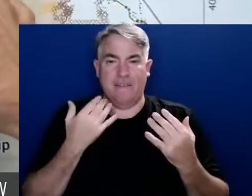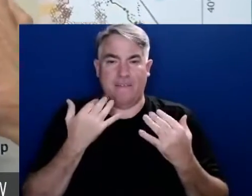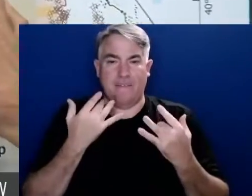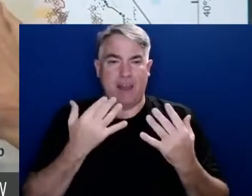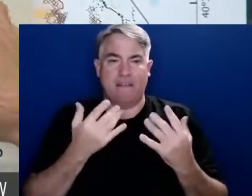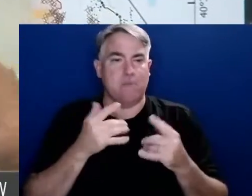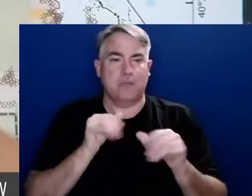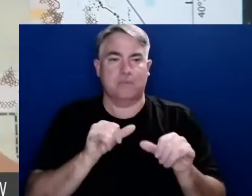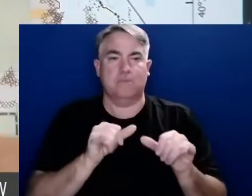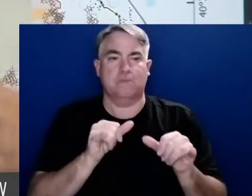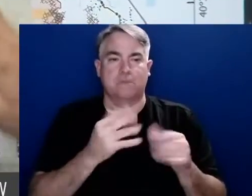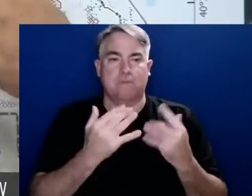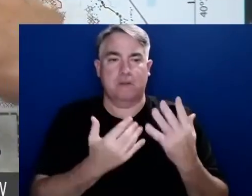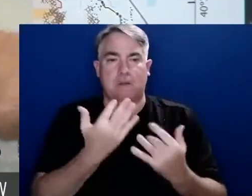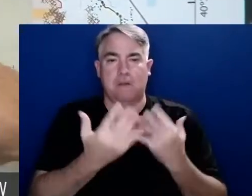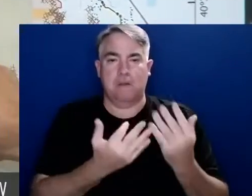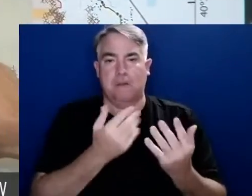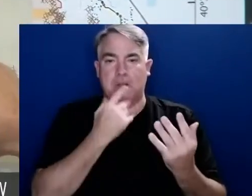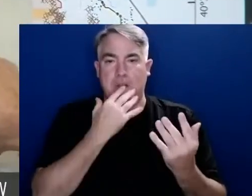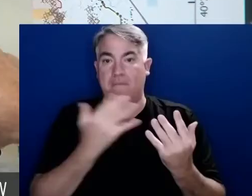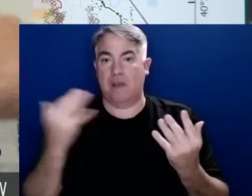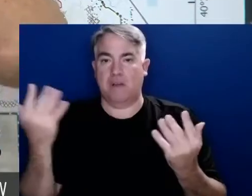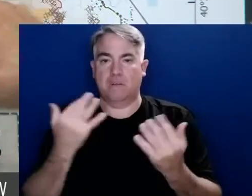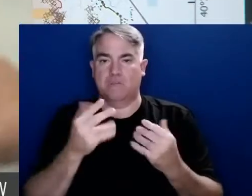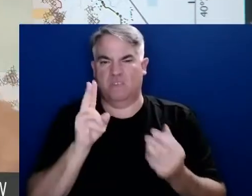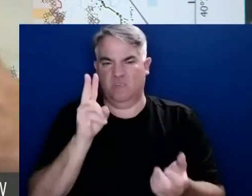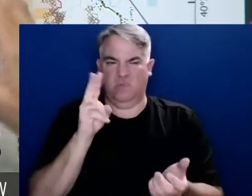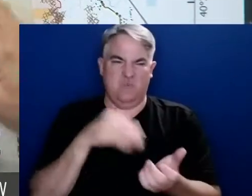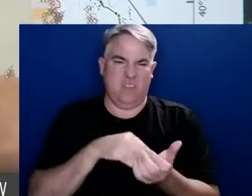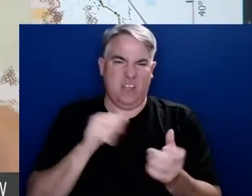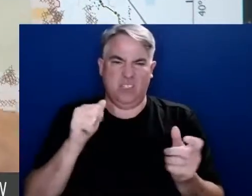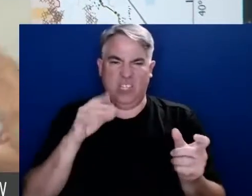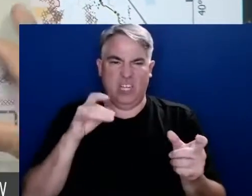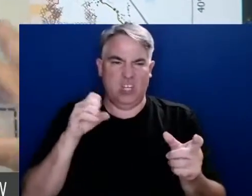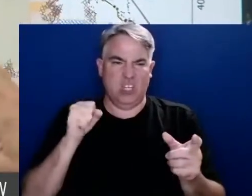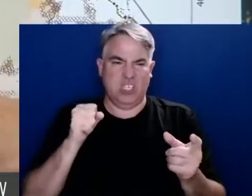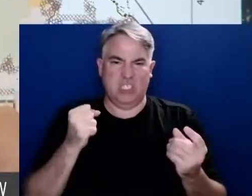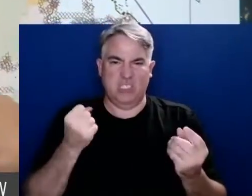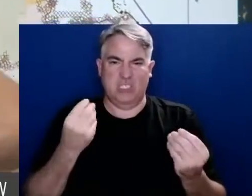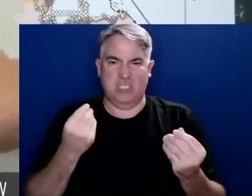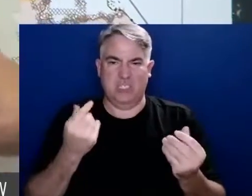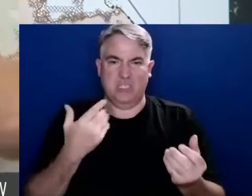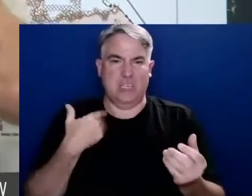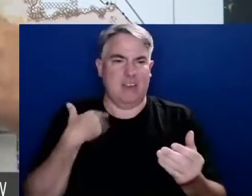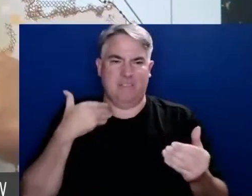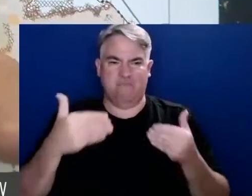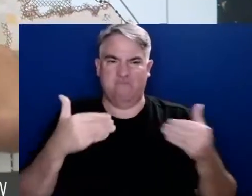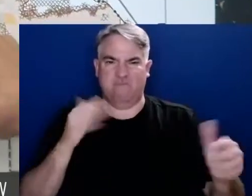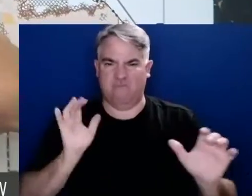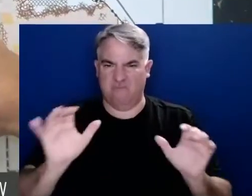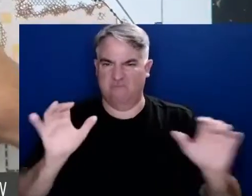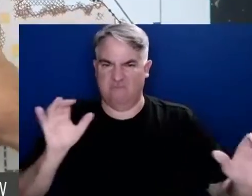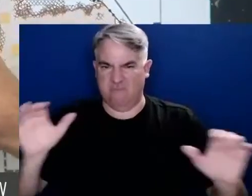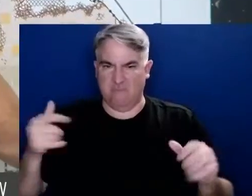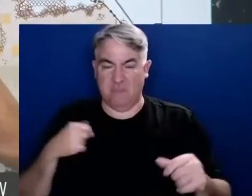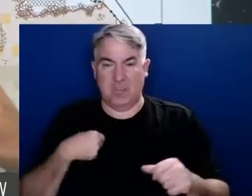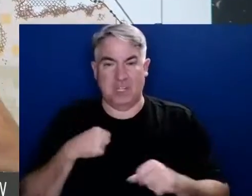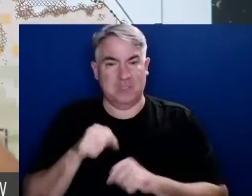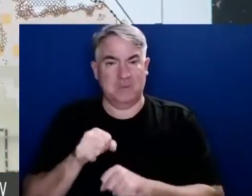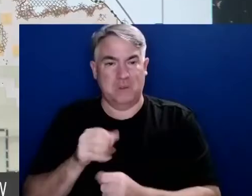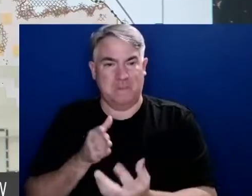about 2,000 acres. It has a dozer line here. I drove through that today. It all looks good. There's not much heat up in there, and we